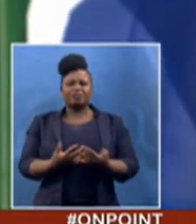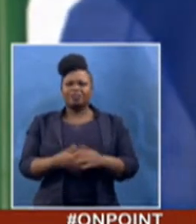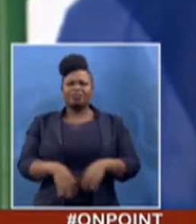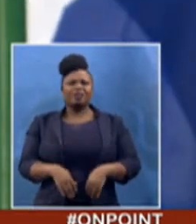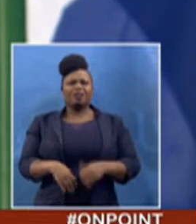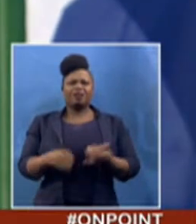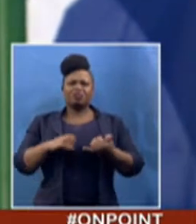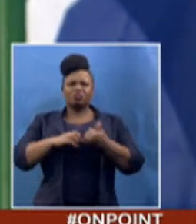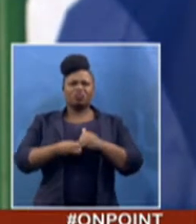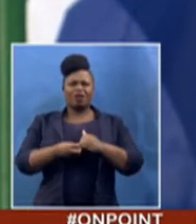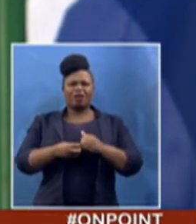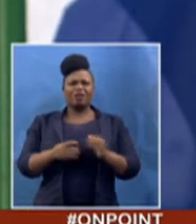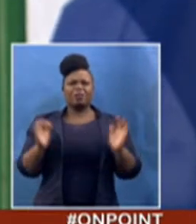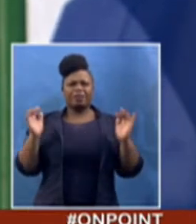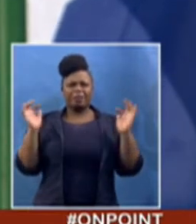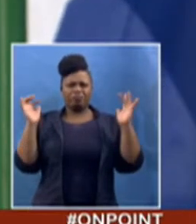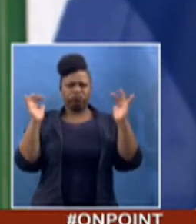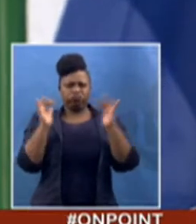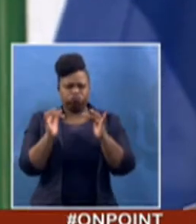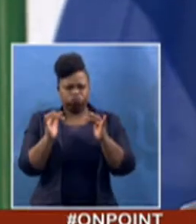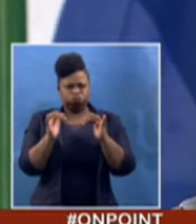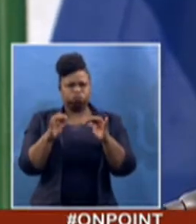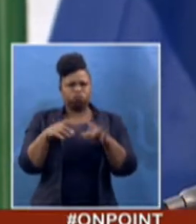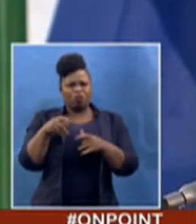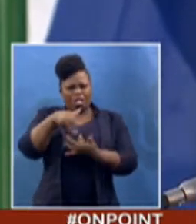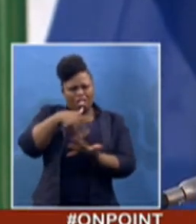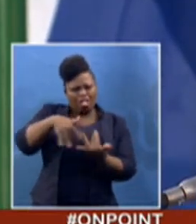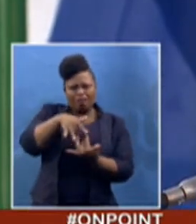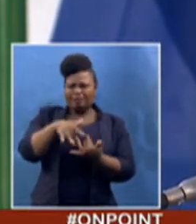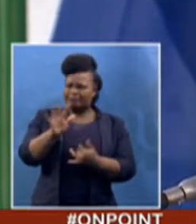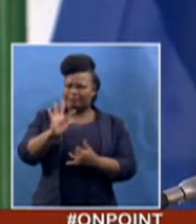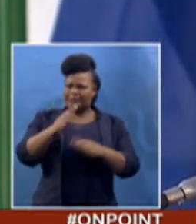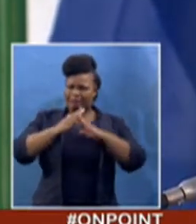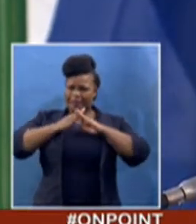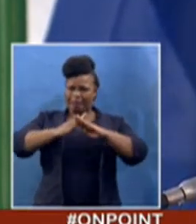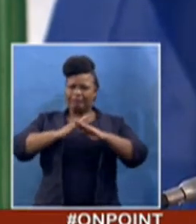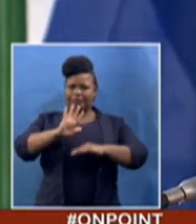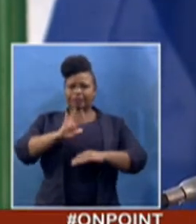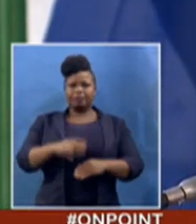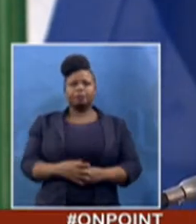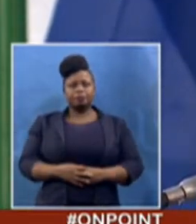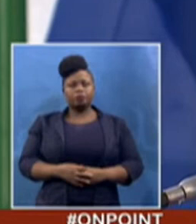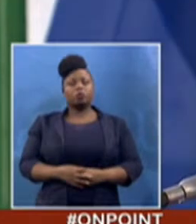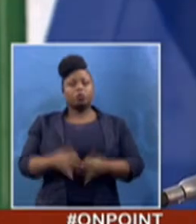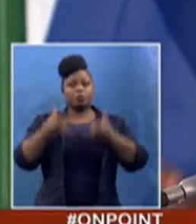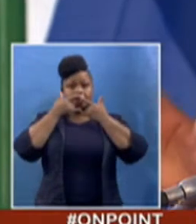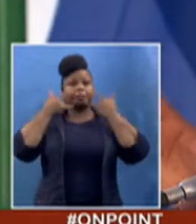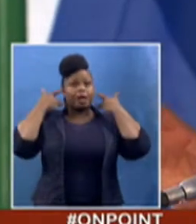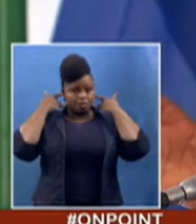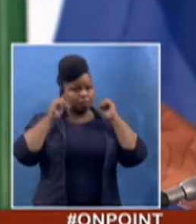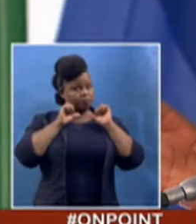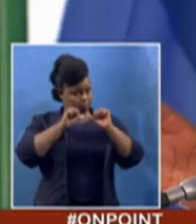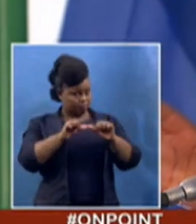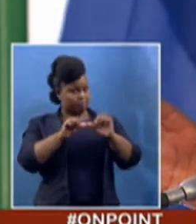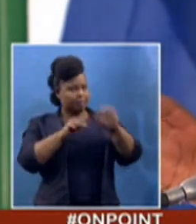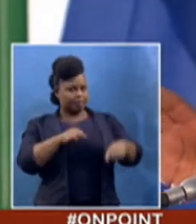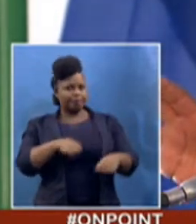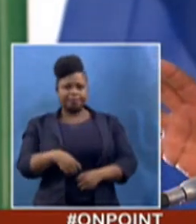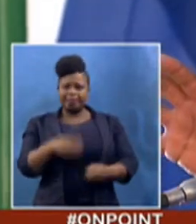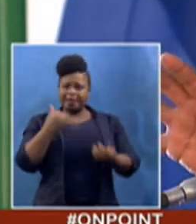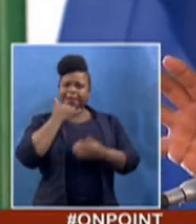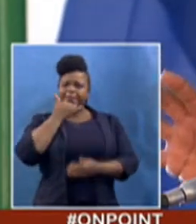closed spaces. We must continue, yes, to wear masks, and I'm glad to see